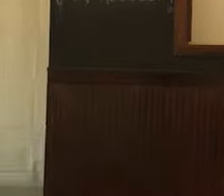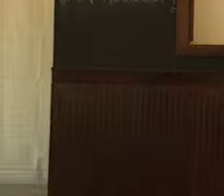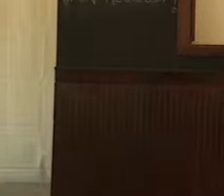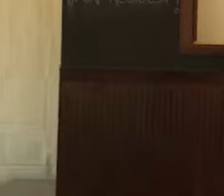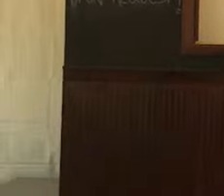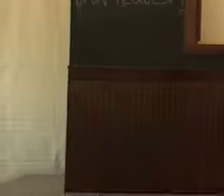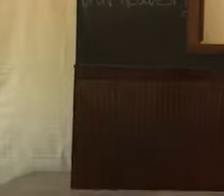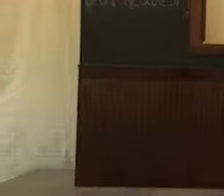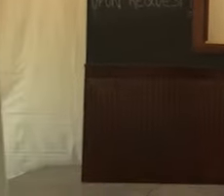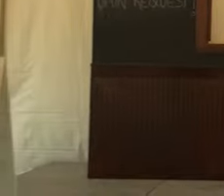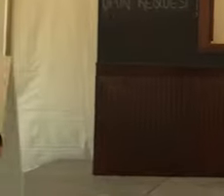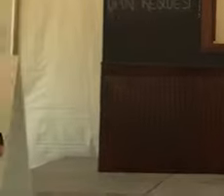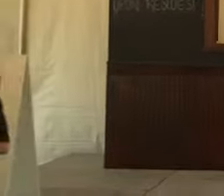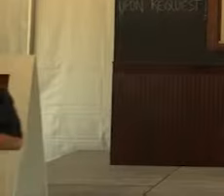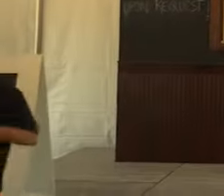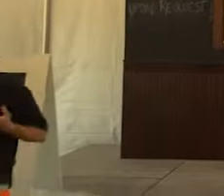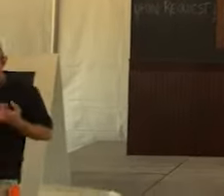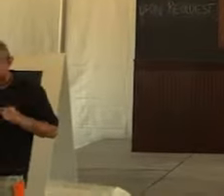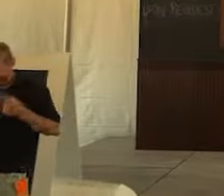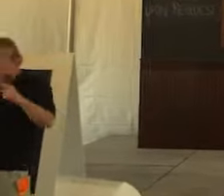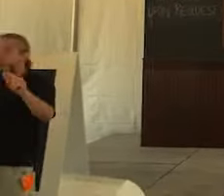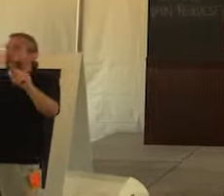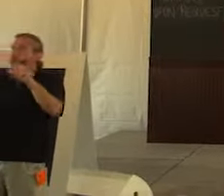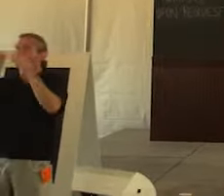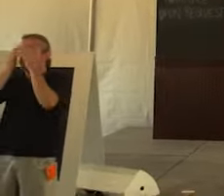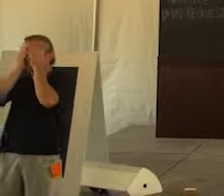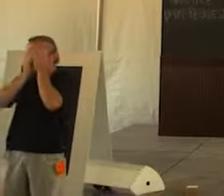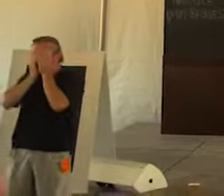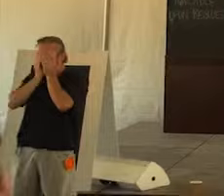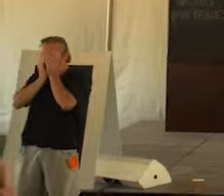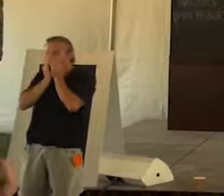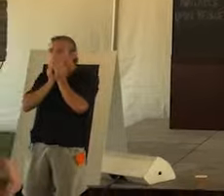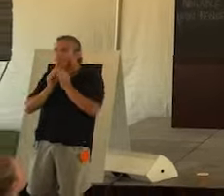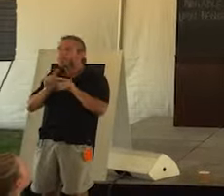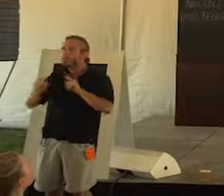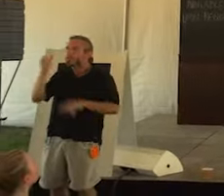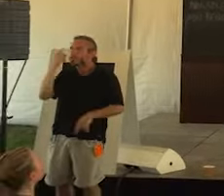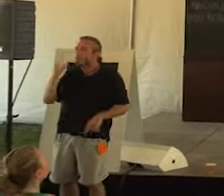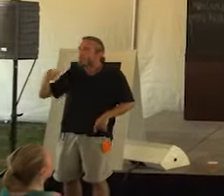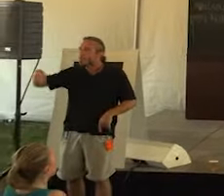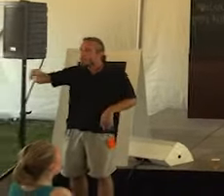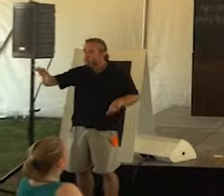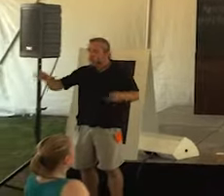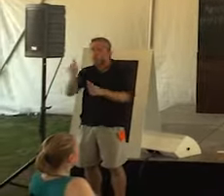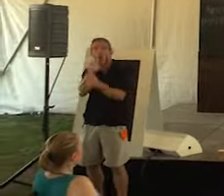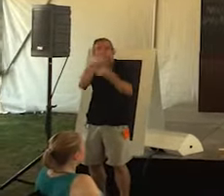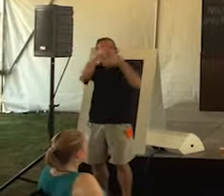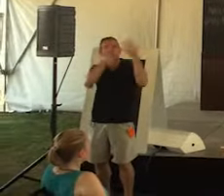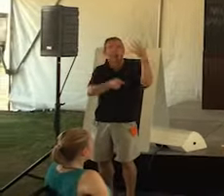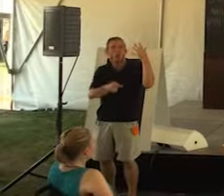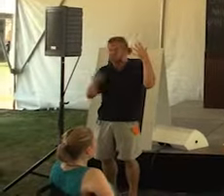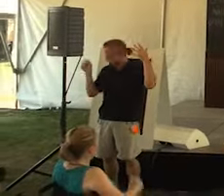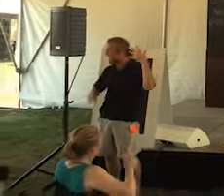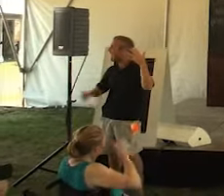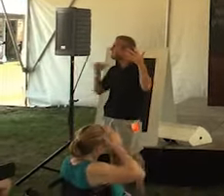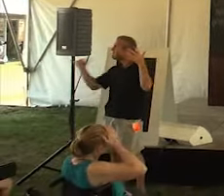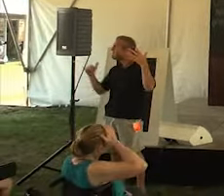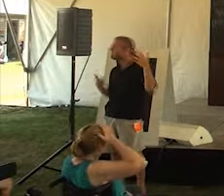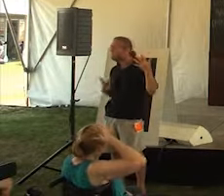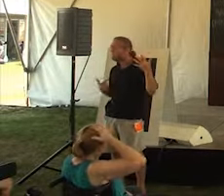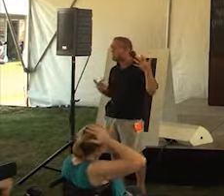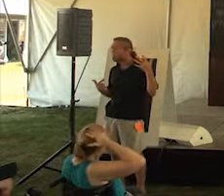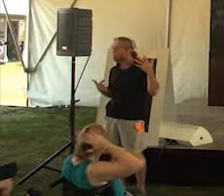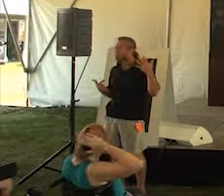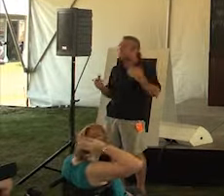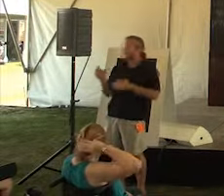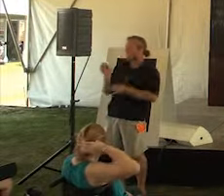and try and succeed, because there's nothing you can do that I can't. I'm applauded for doing the simple